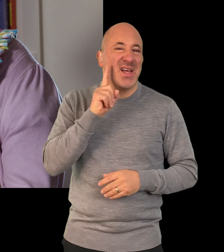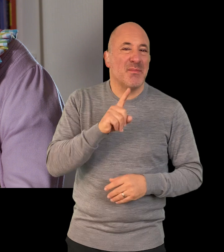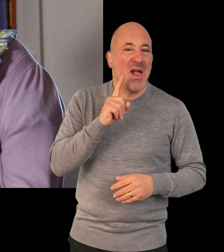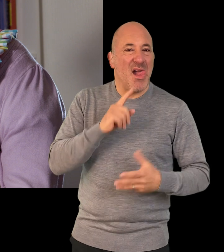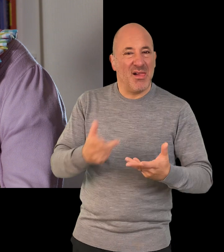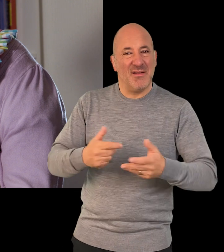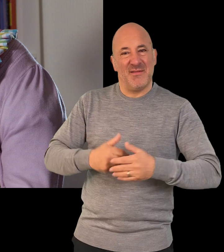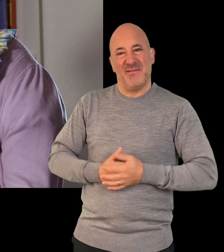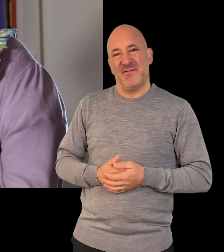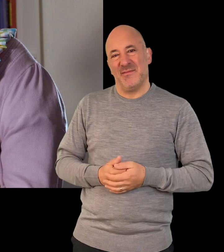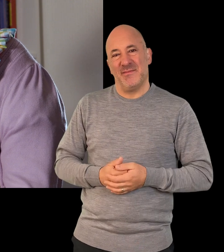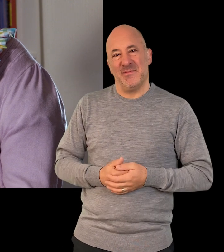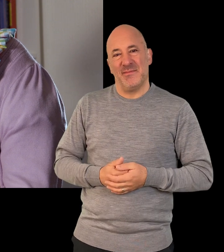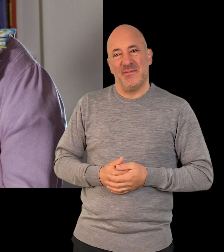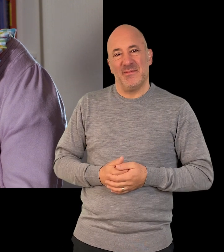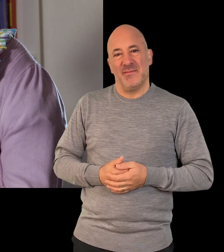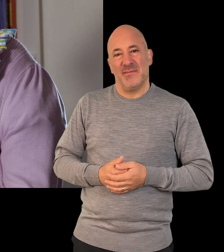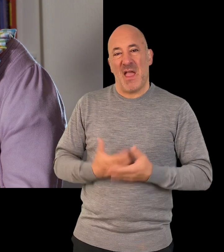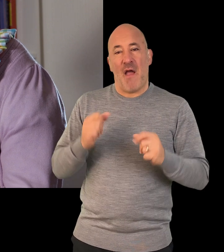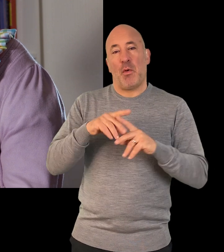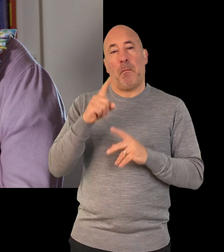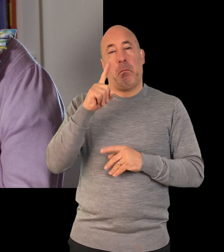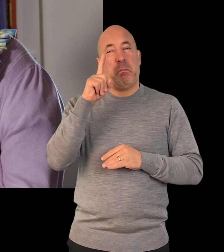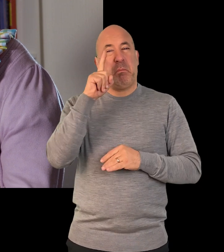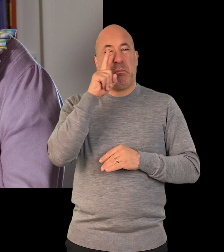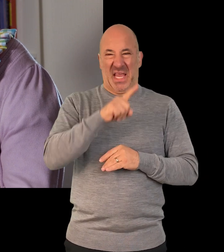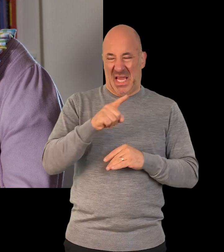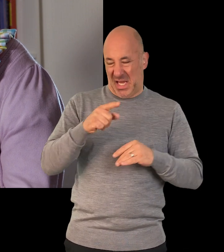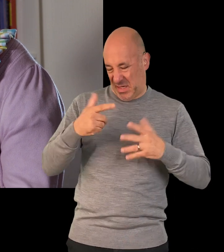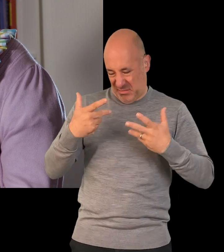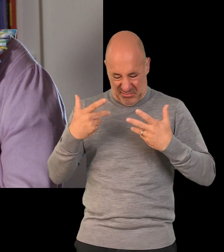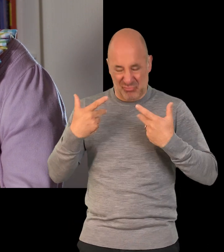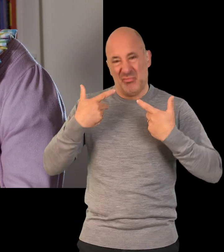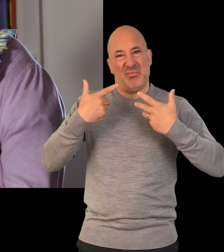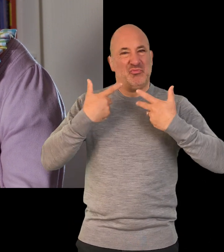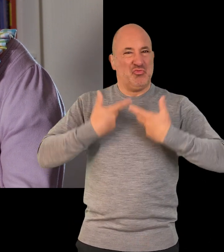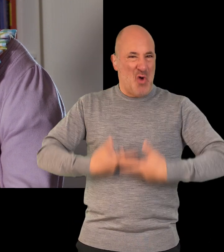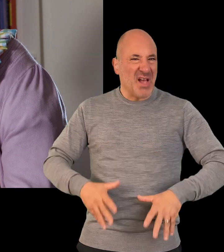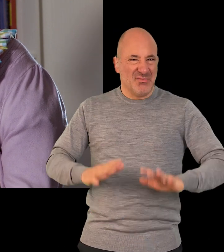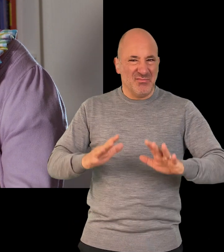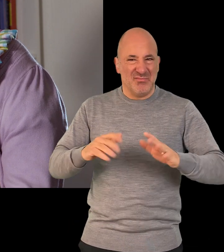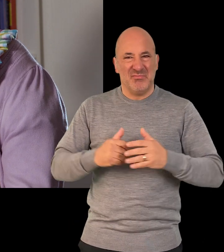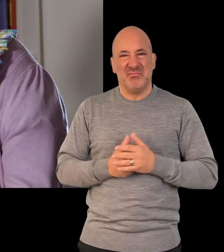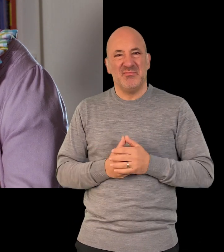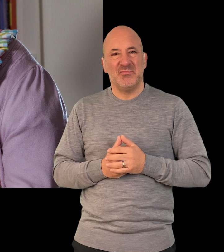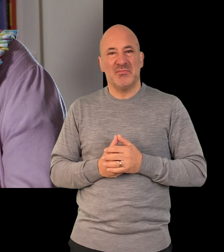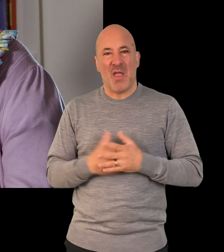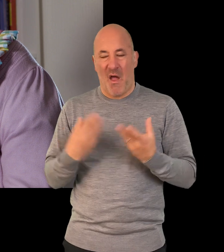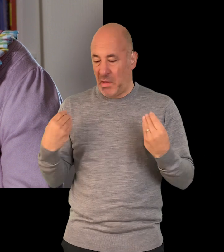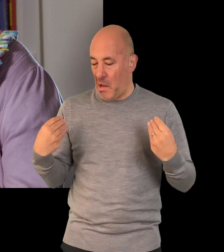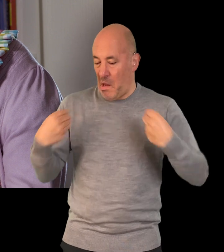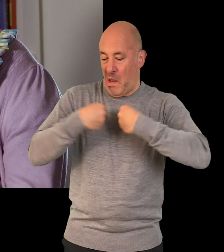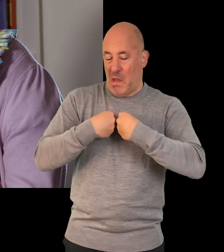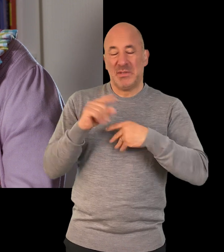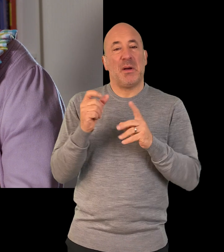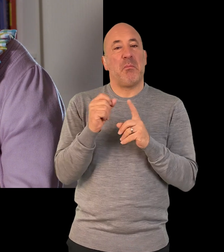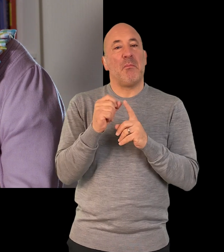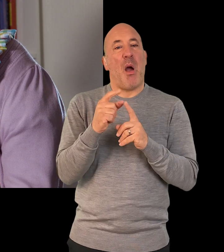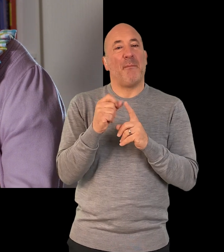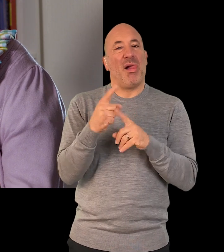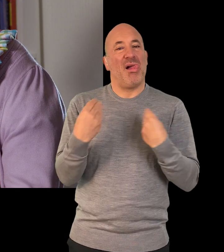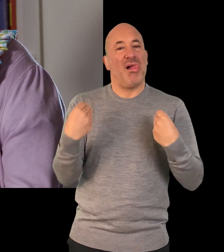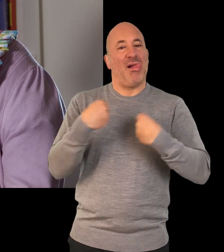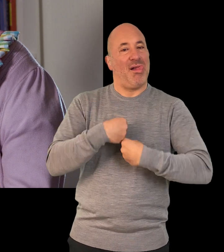person. I am currently wearing mostly a pink dress and a purple cardigan.